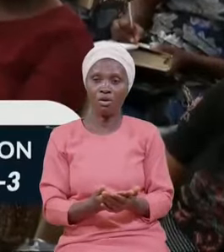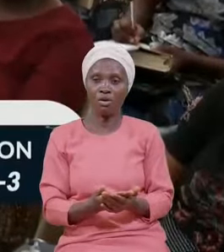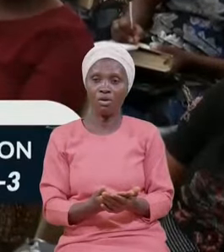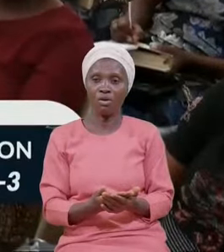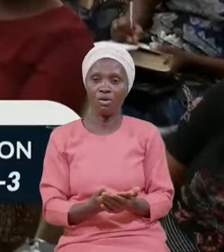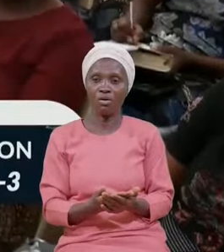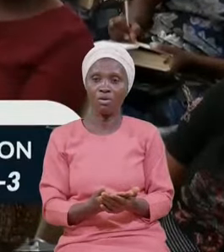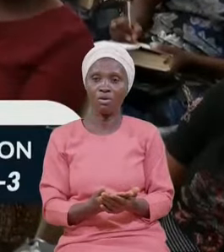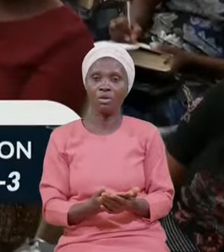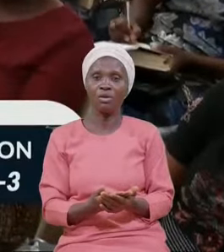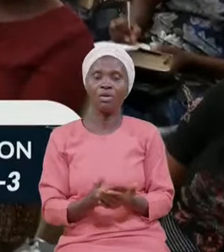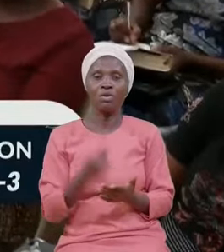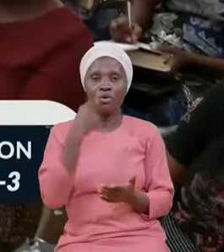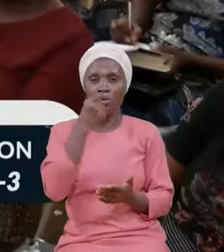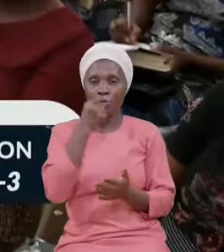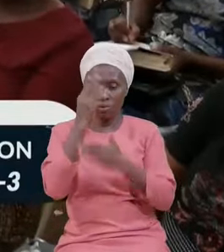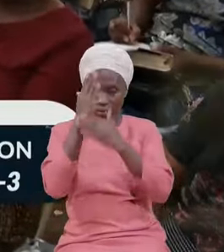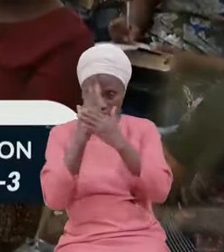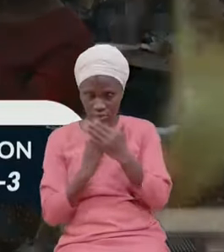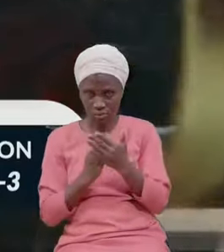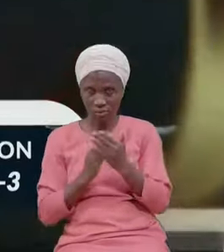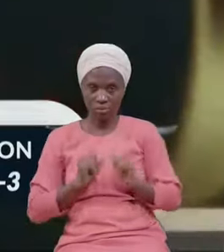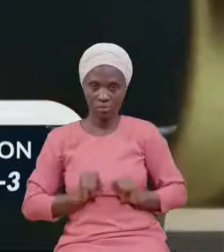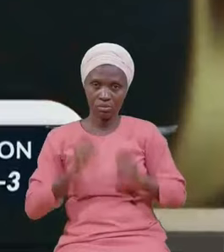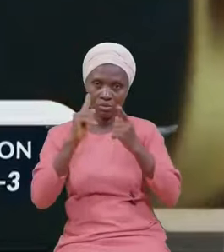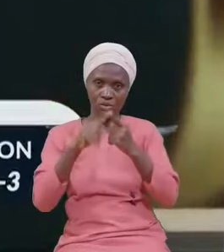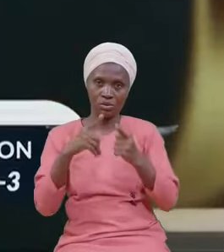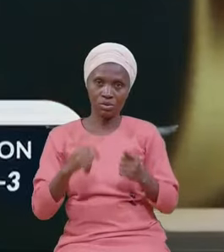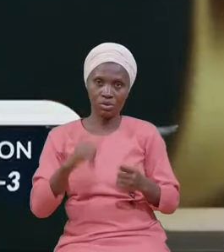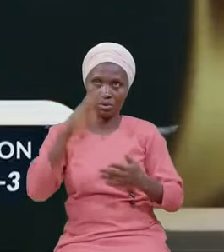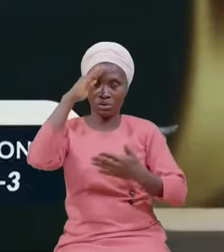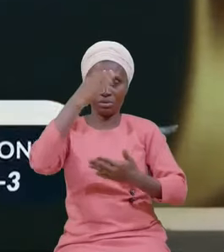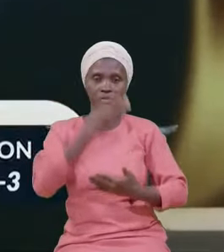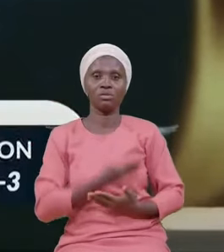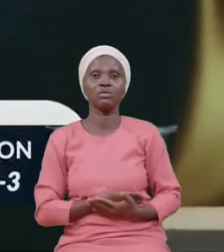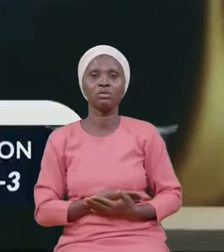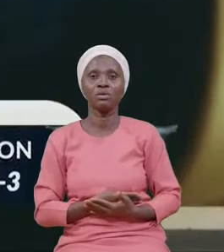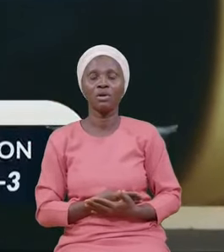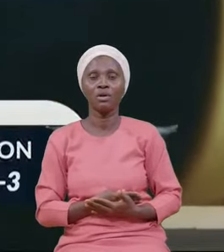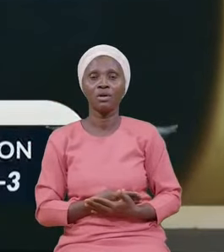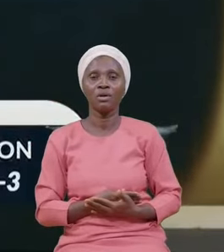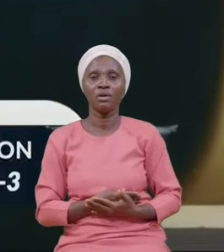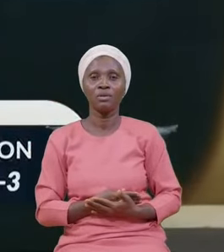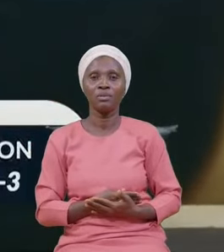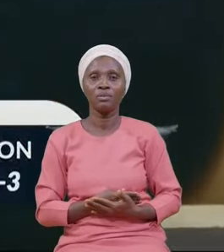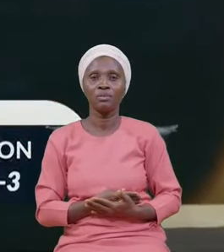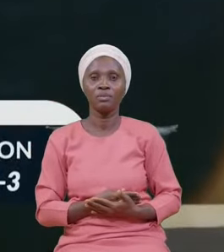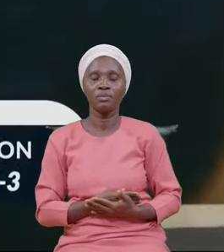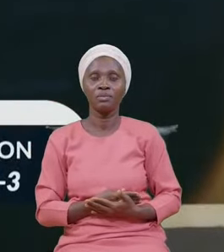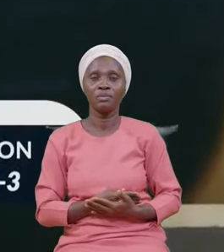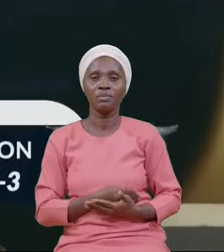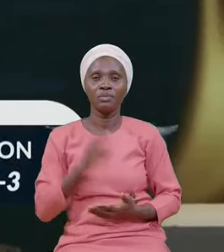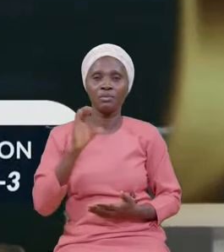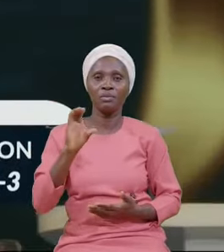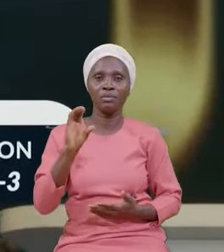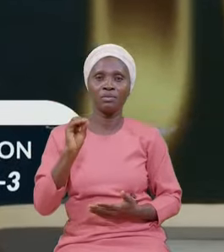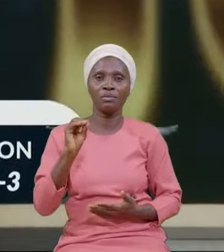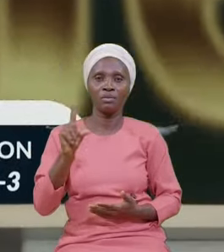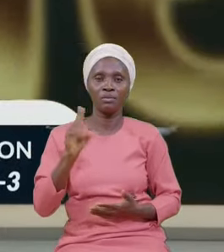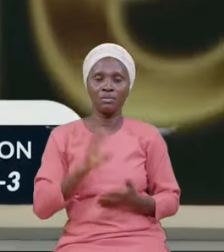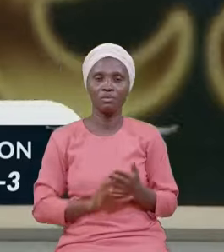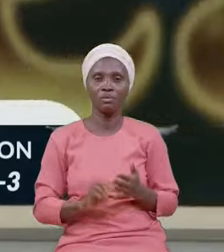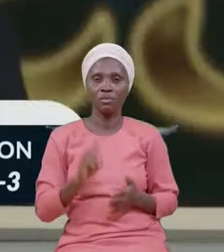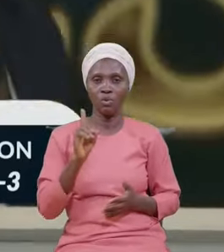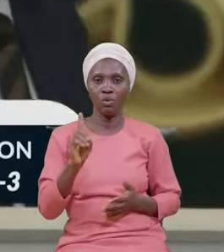Colossians chapter 1 verse 26 7 Colossians 1 27 to